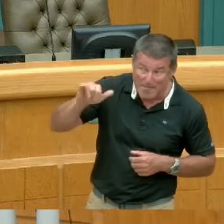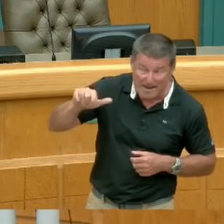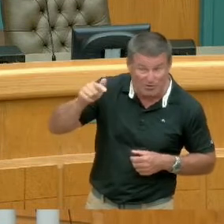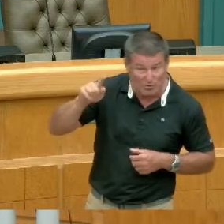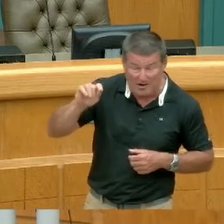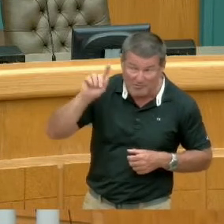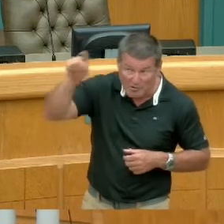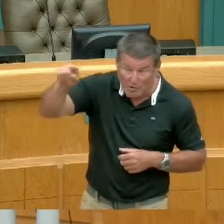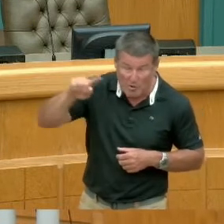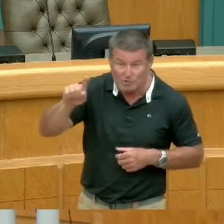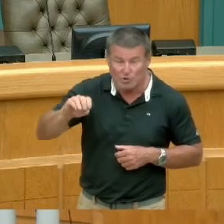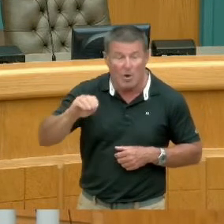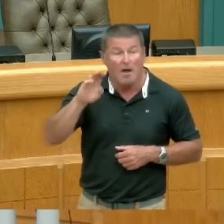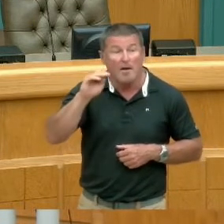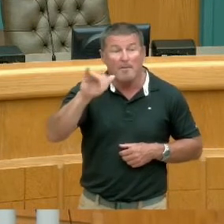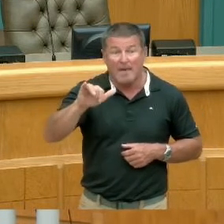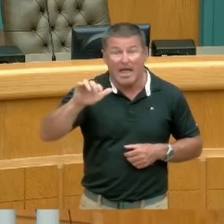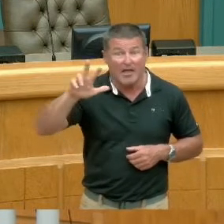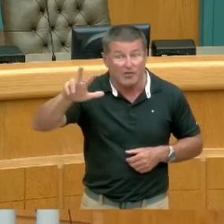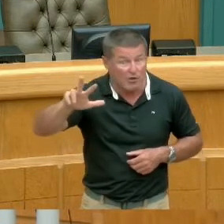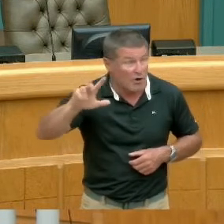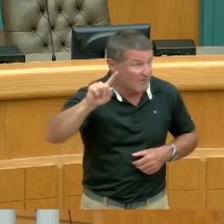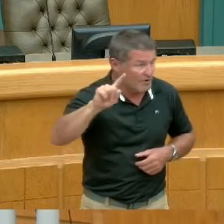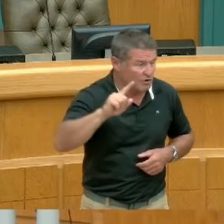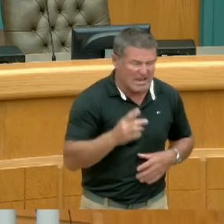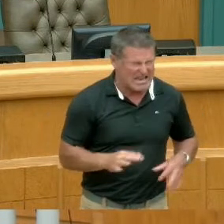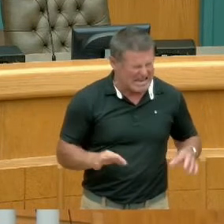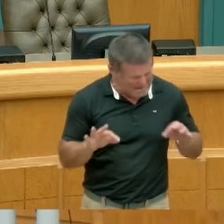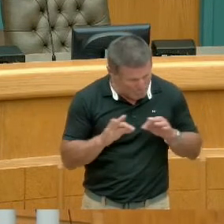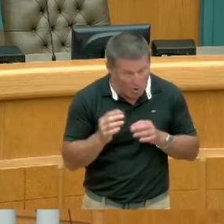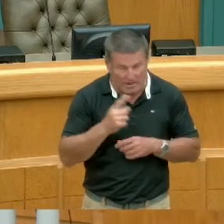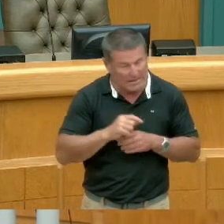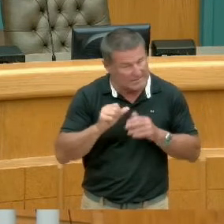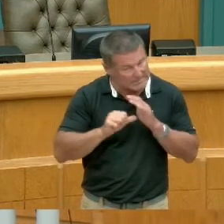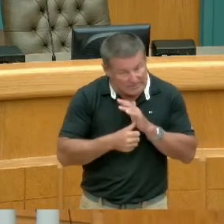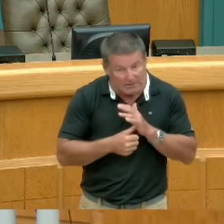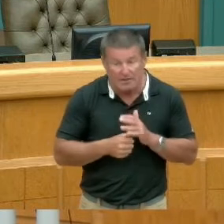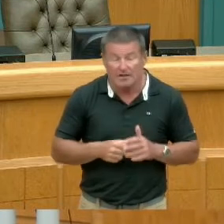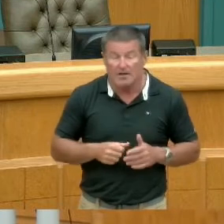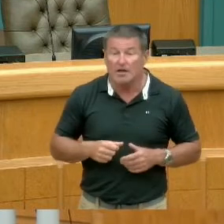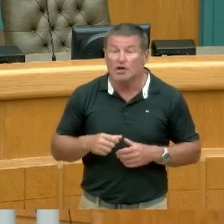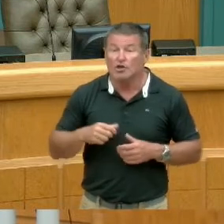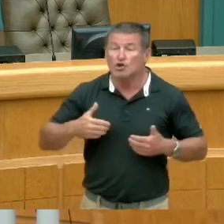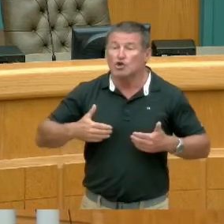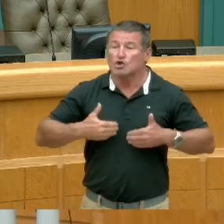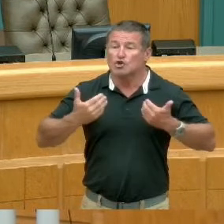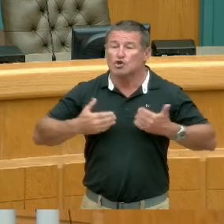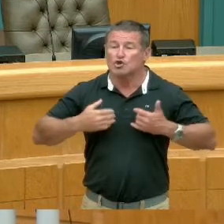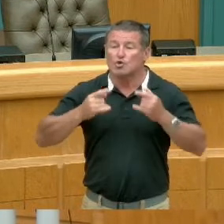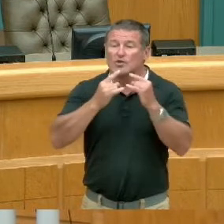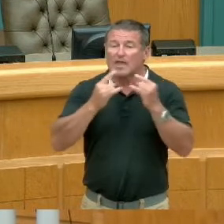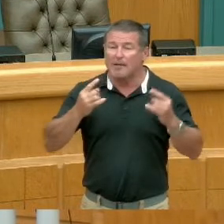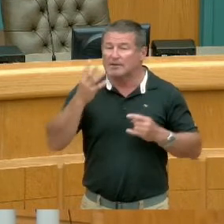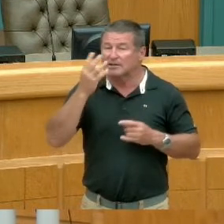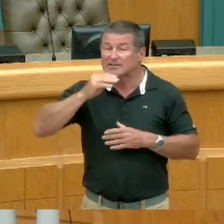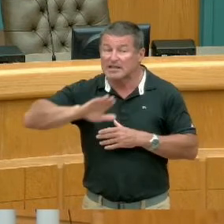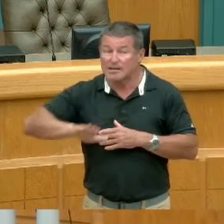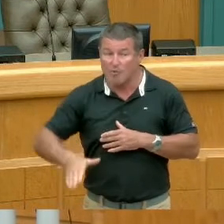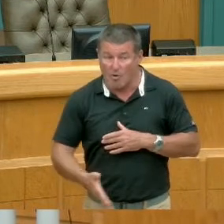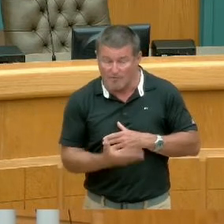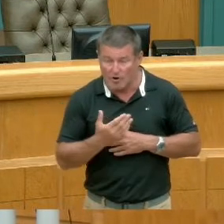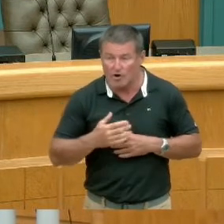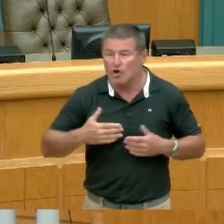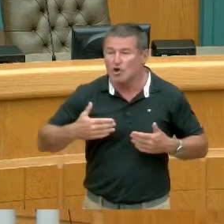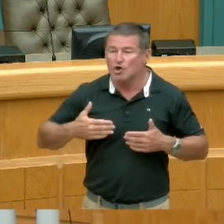And May 31st, this is going to be important to so many families, and that's day youth camps, overnight youth camps, youth